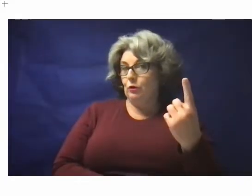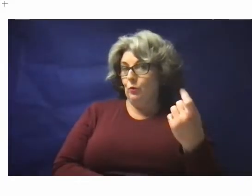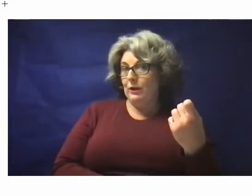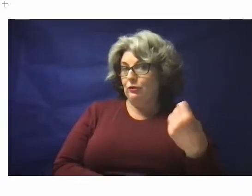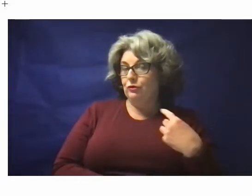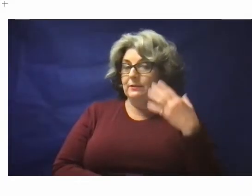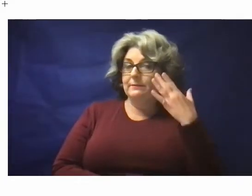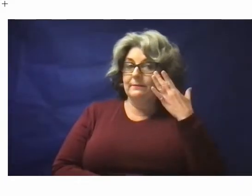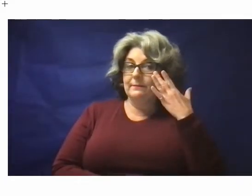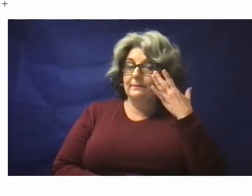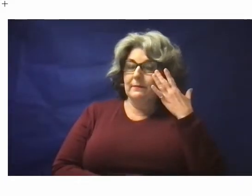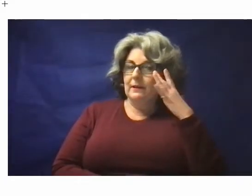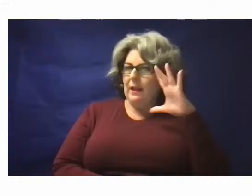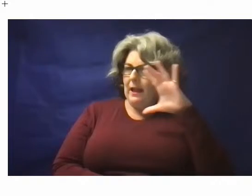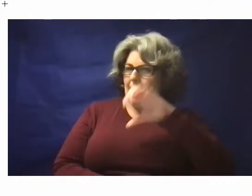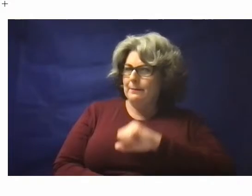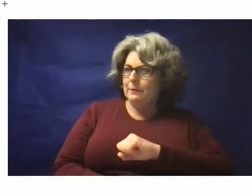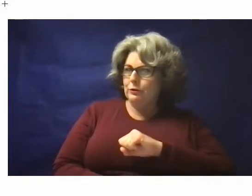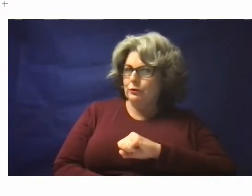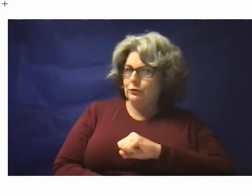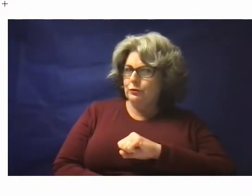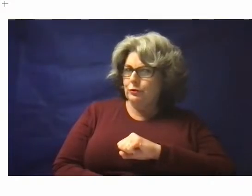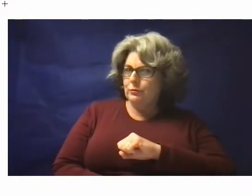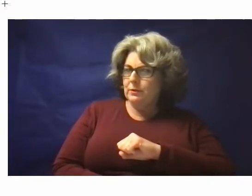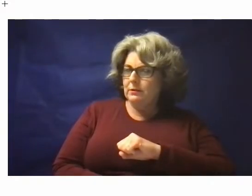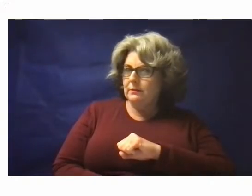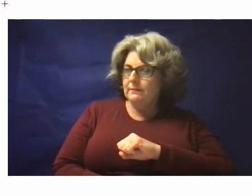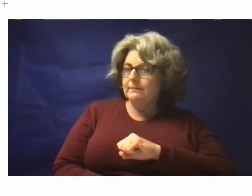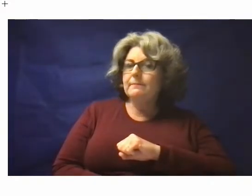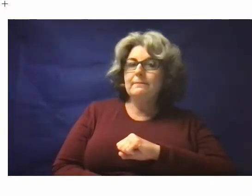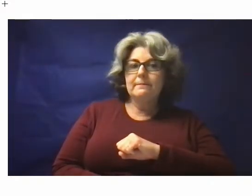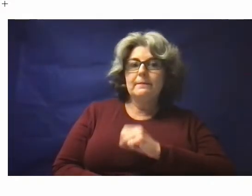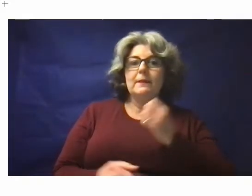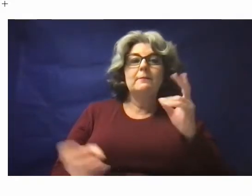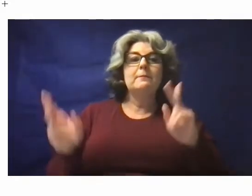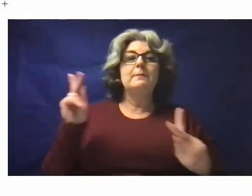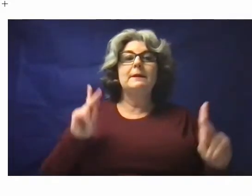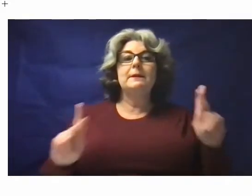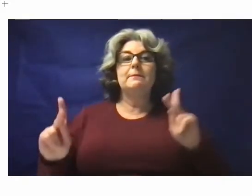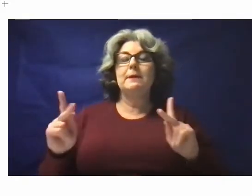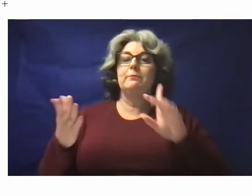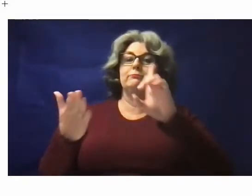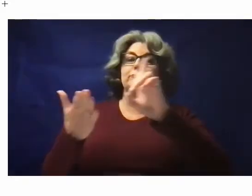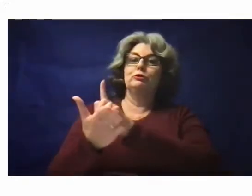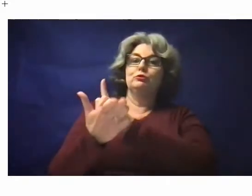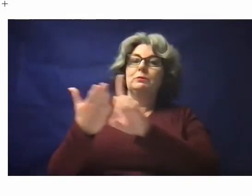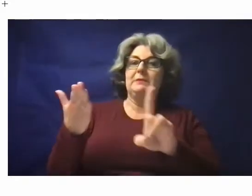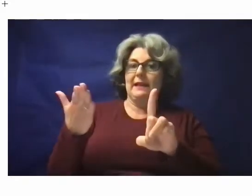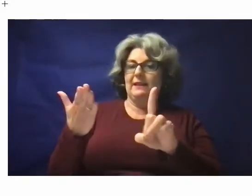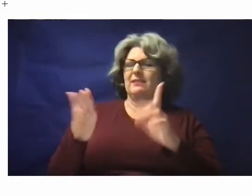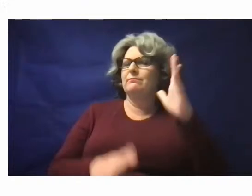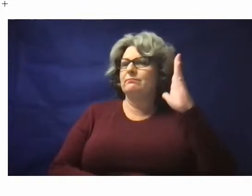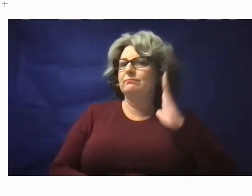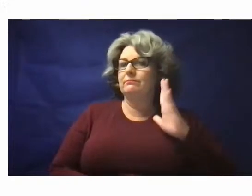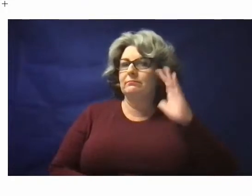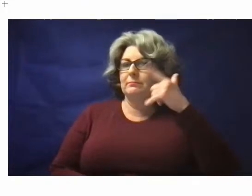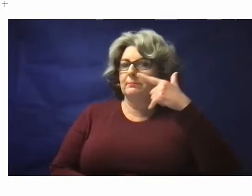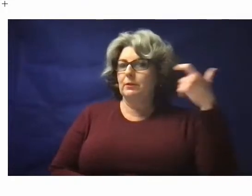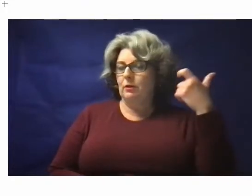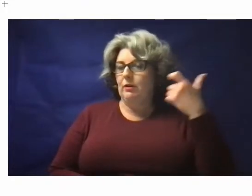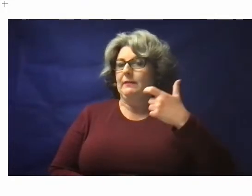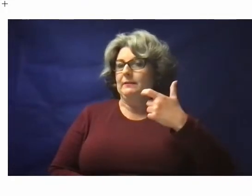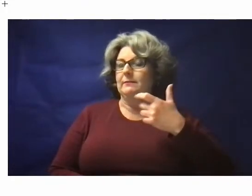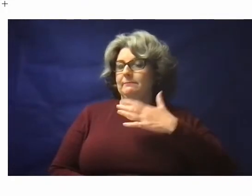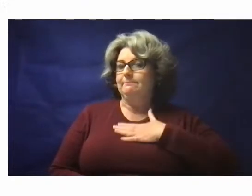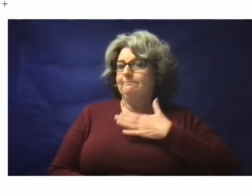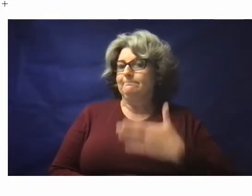I'm assuming it's coming in terms of a lot of people have been discriminated against in the past for disclosing their information.